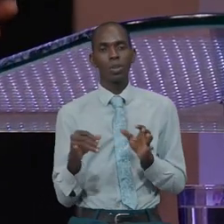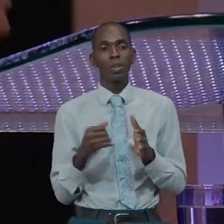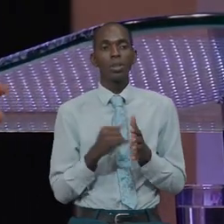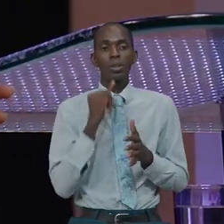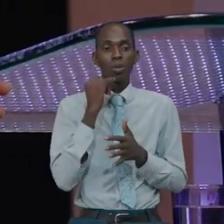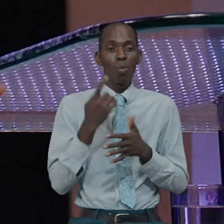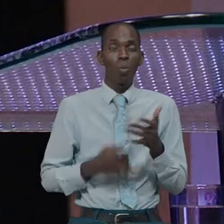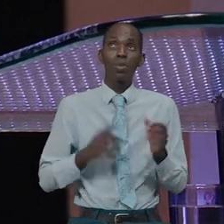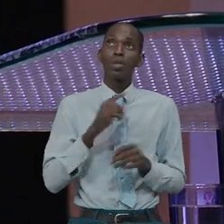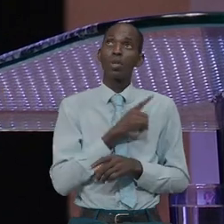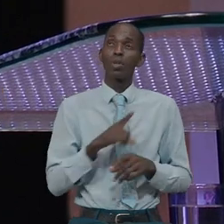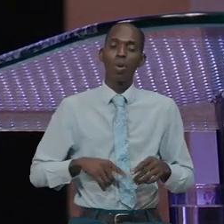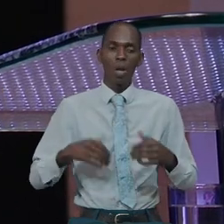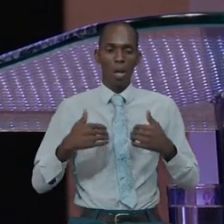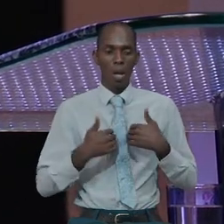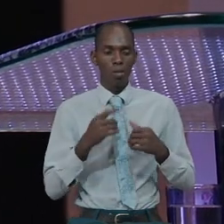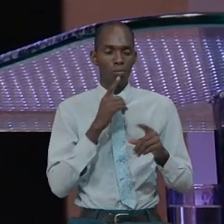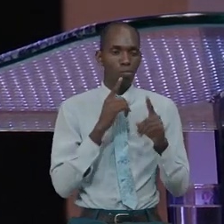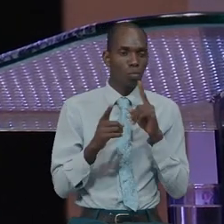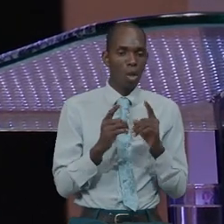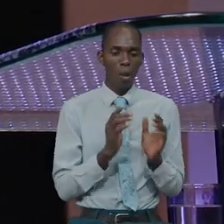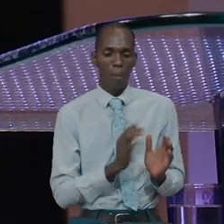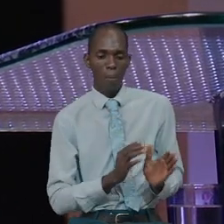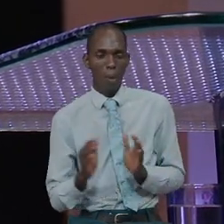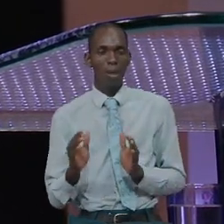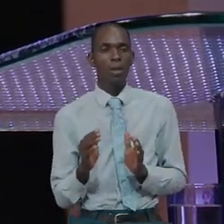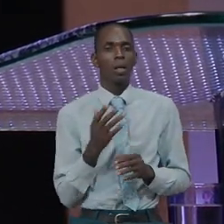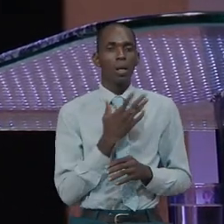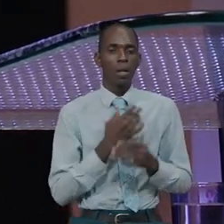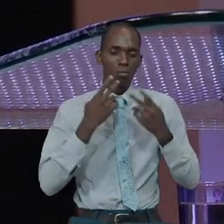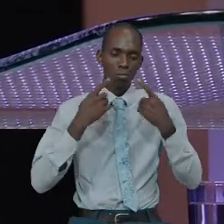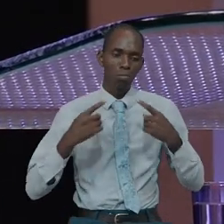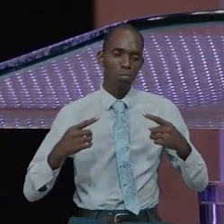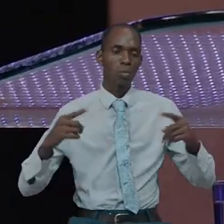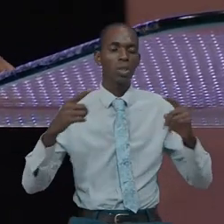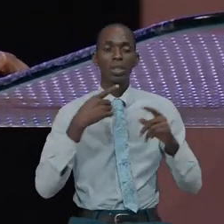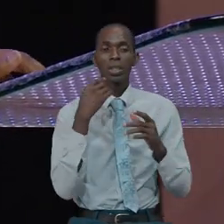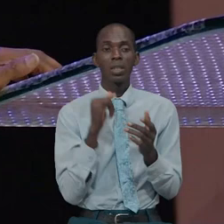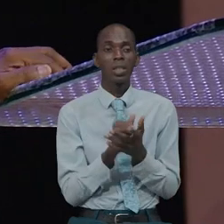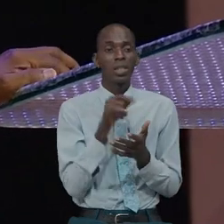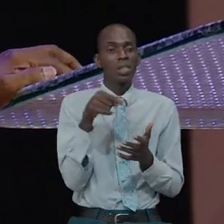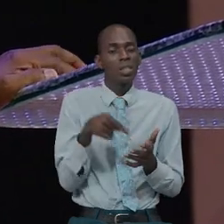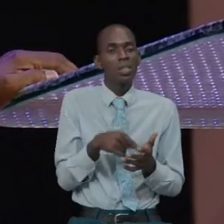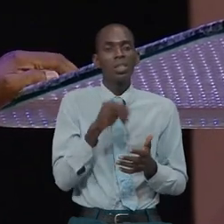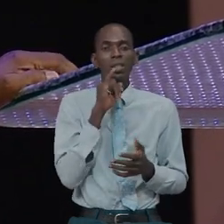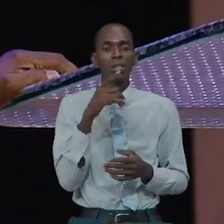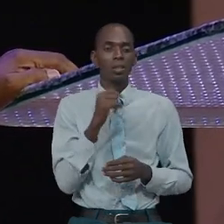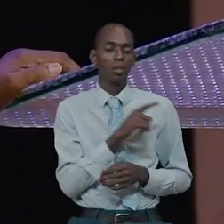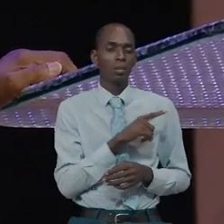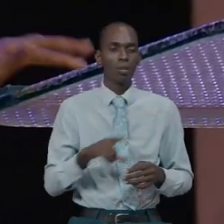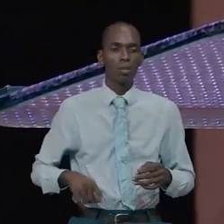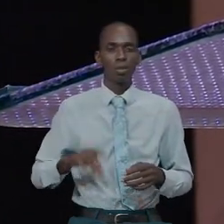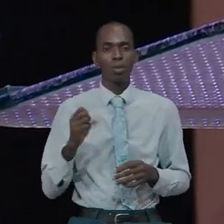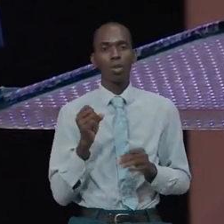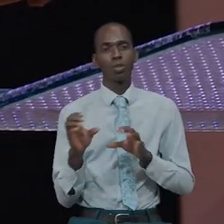had emphasized and predicted and prophesied and proclaimed. He said, this is the Lord's